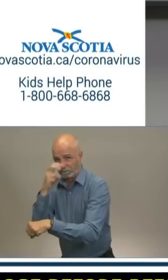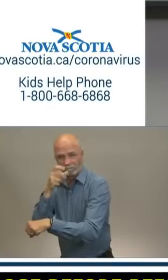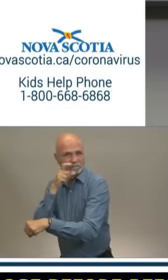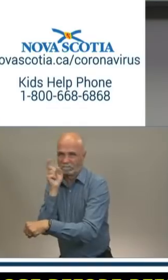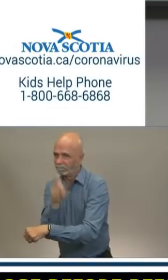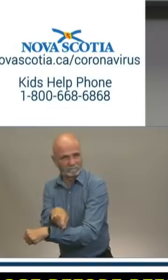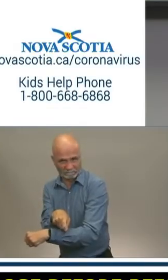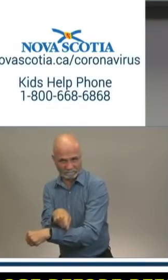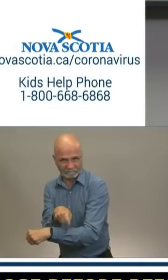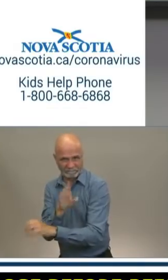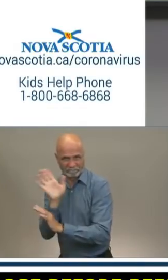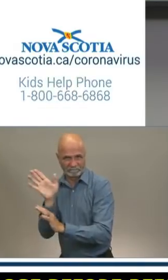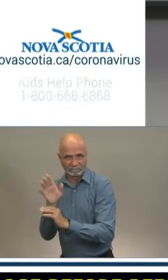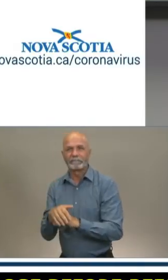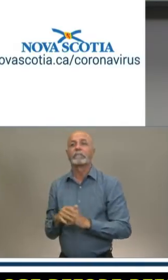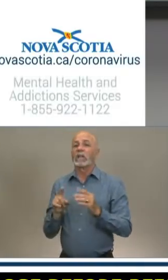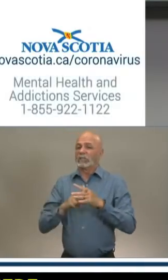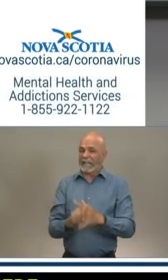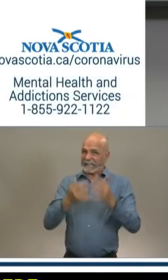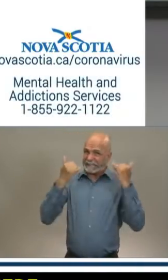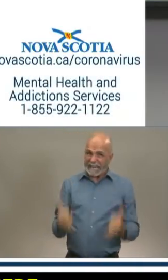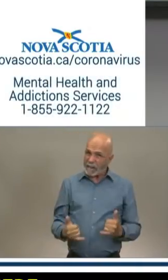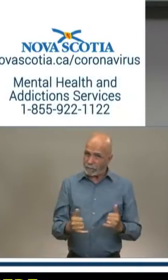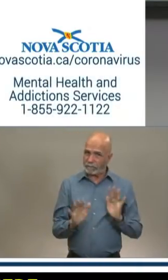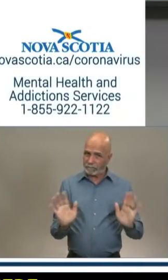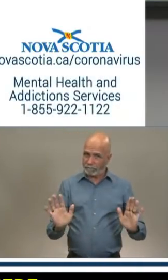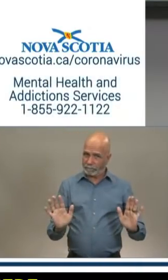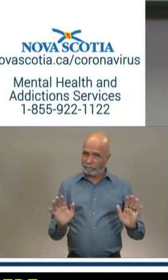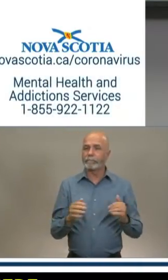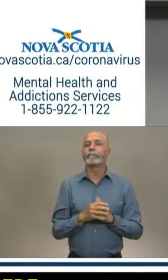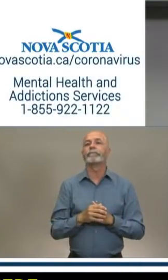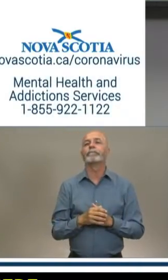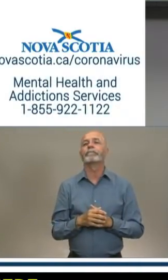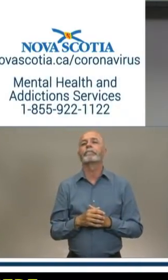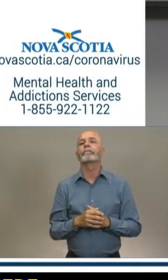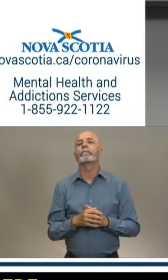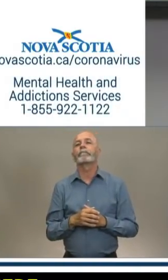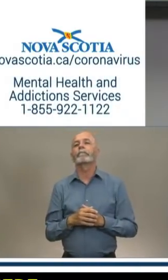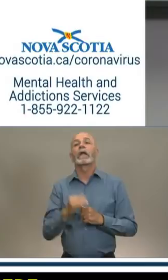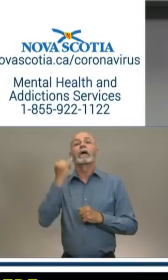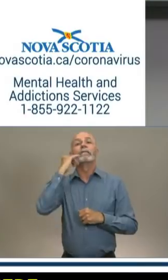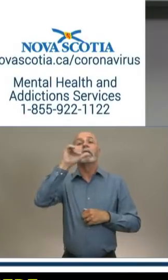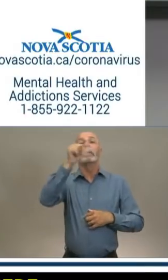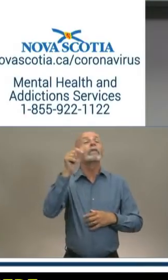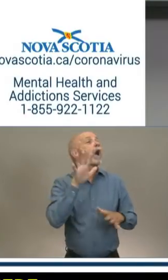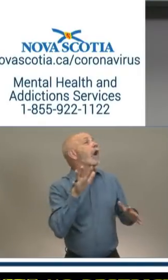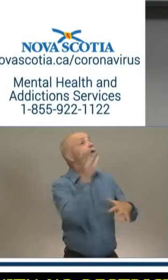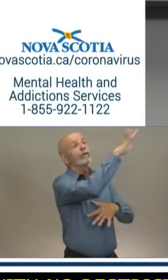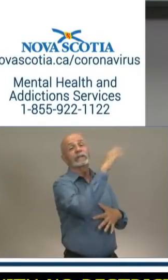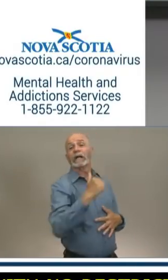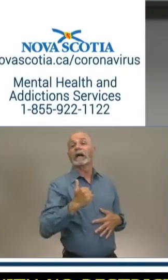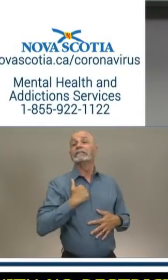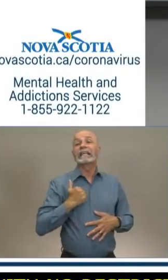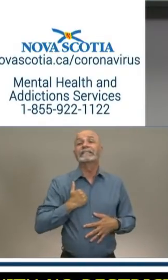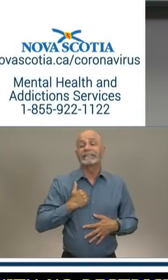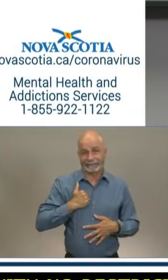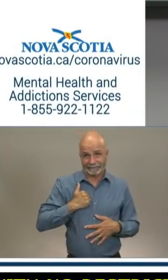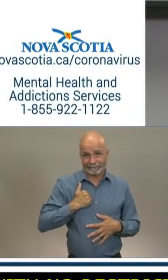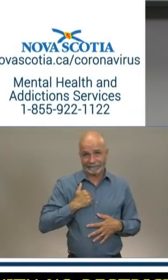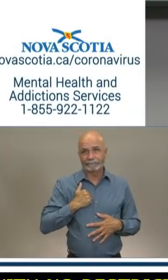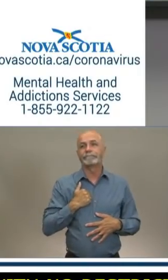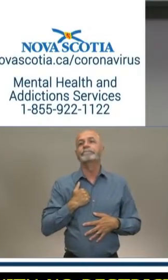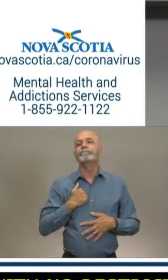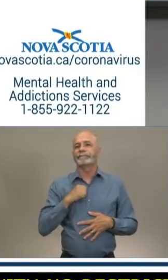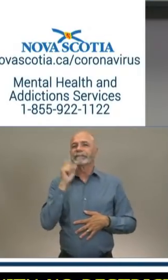starts today. This change will also apply to the rest of Canada when we further open our borders on June the